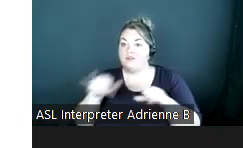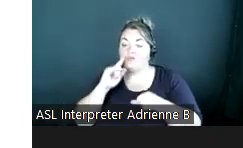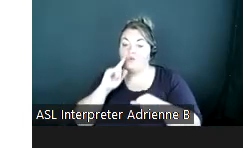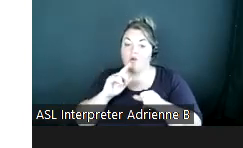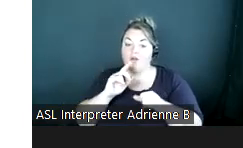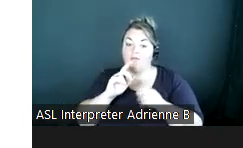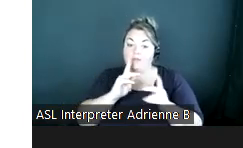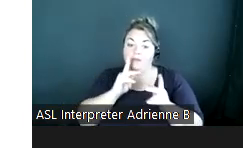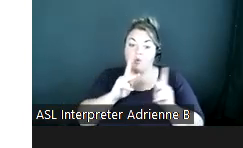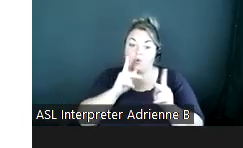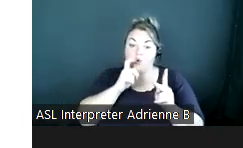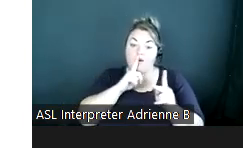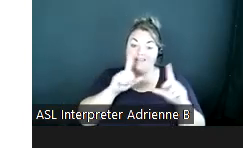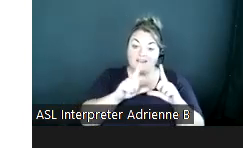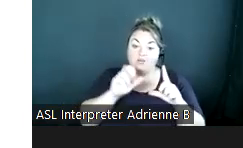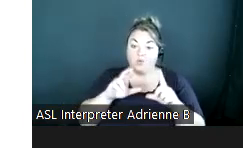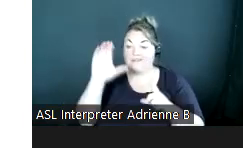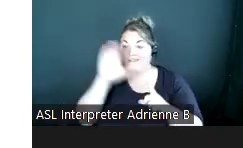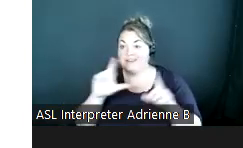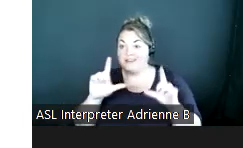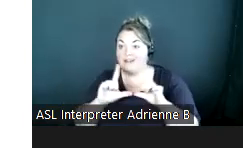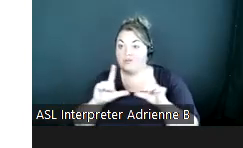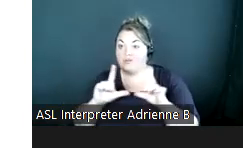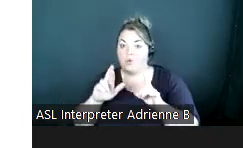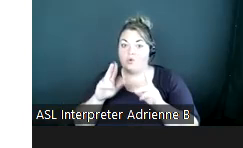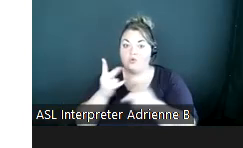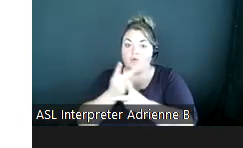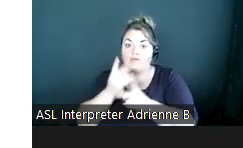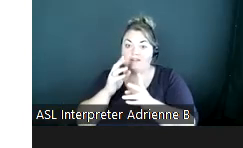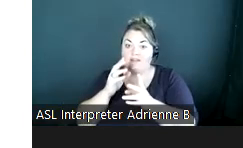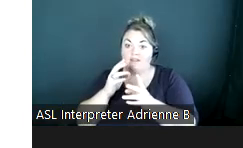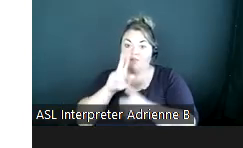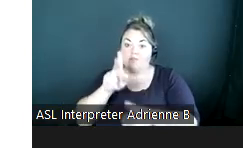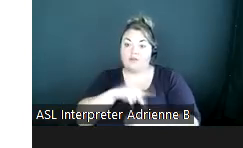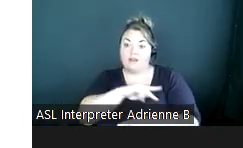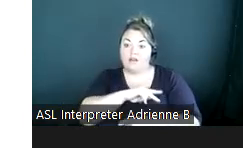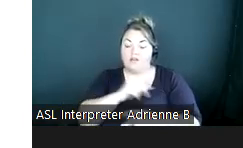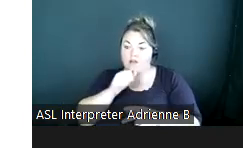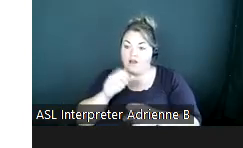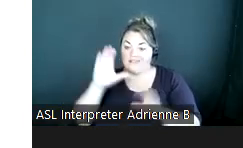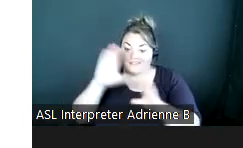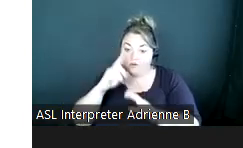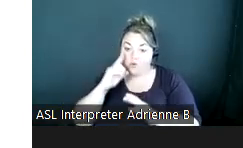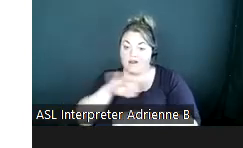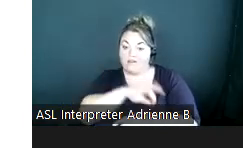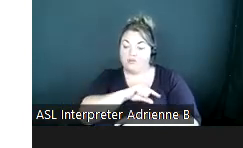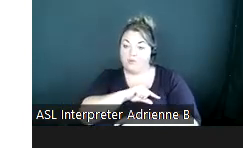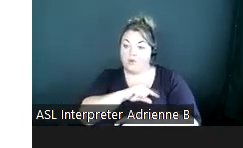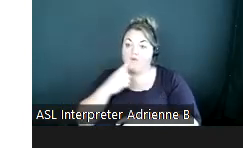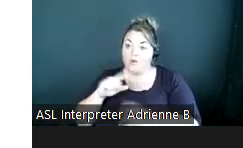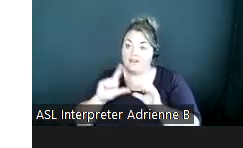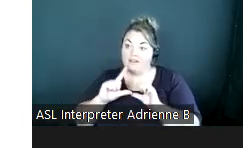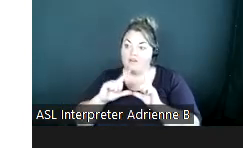licensure, or for those that when supervising personnel not seeking or not eligible for licensure, that supervision is